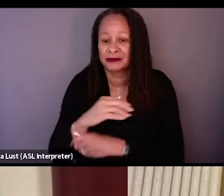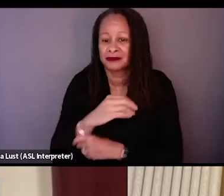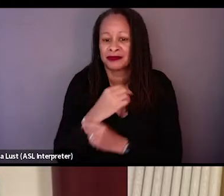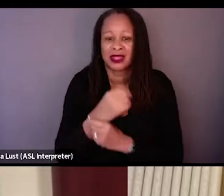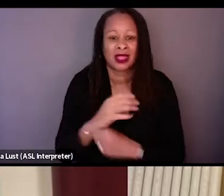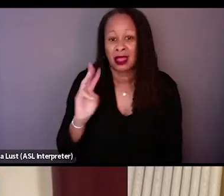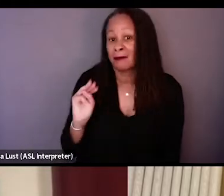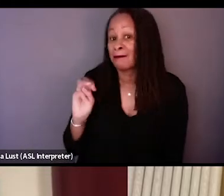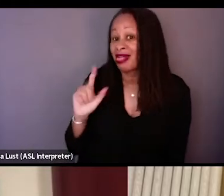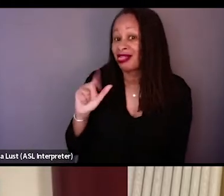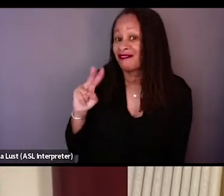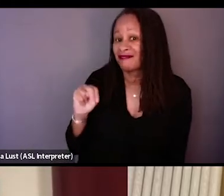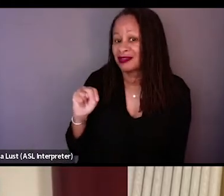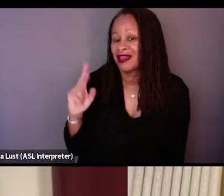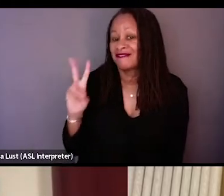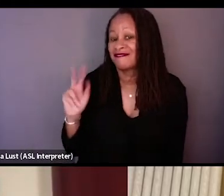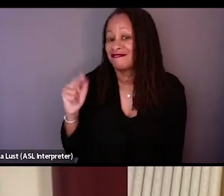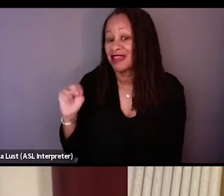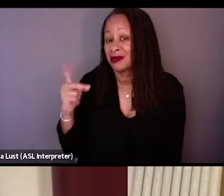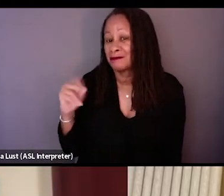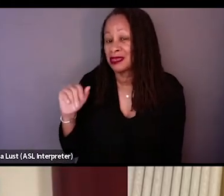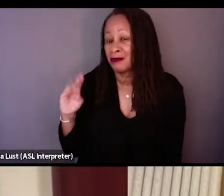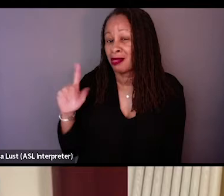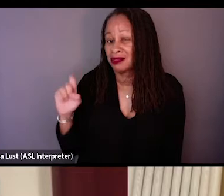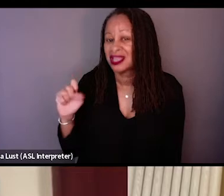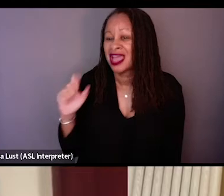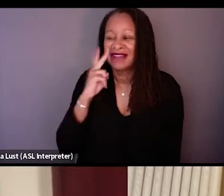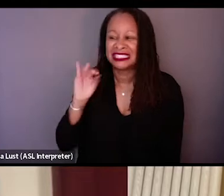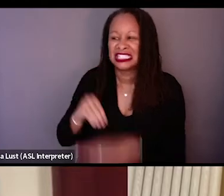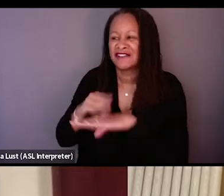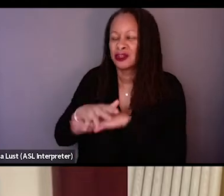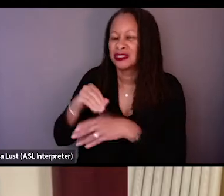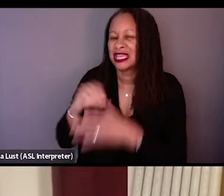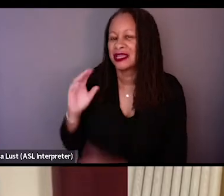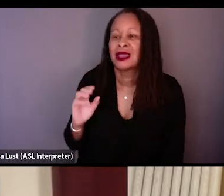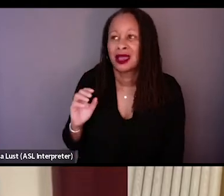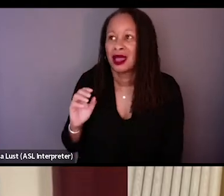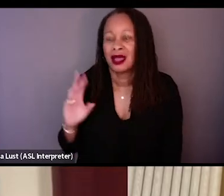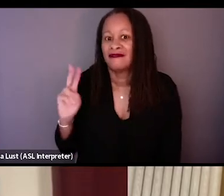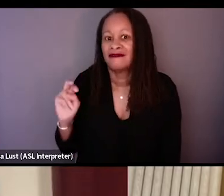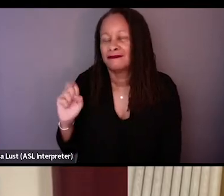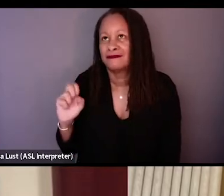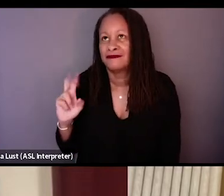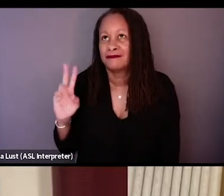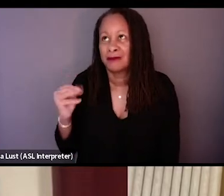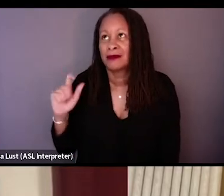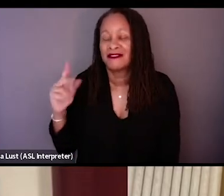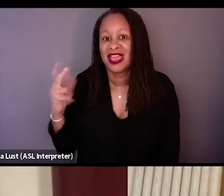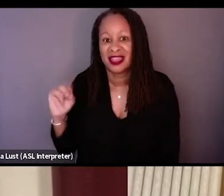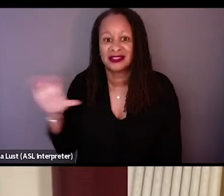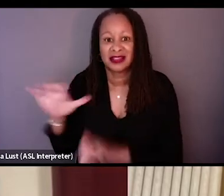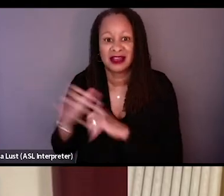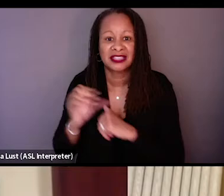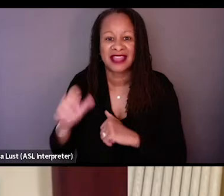Van Peebles on the work that Michael Mann does. That sort of question, existential question of masculinity, and how does that apply to the world as it's